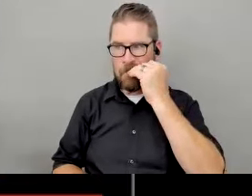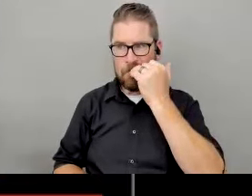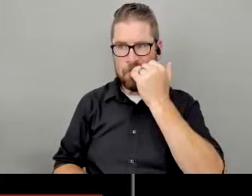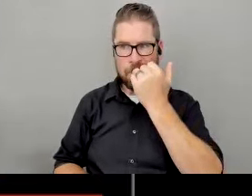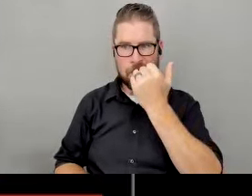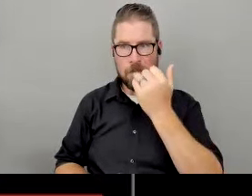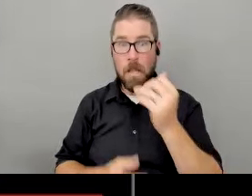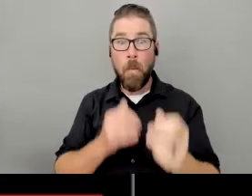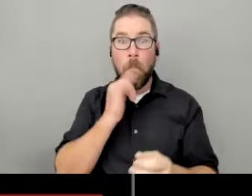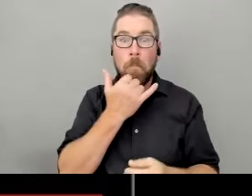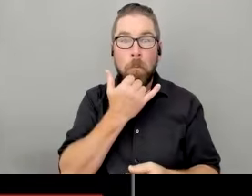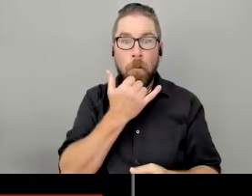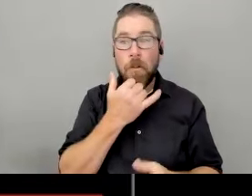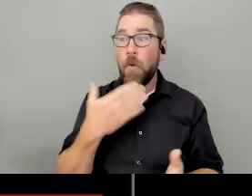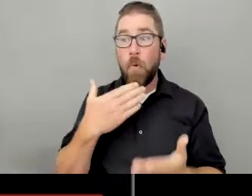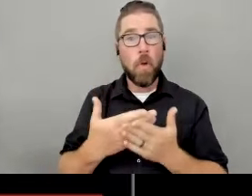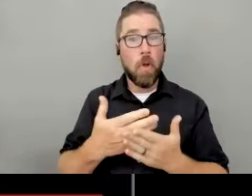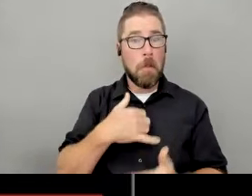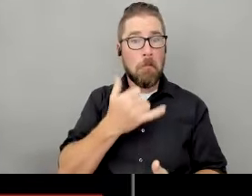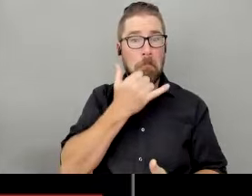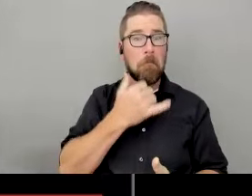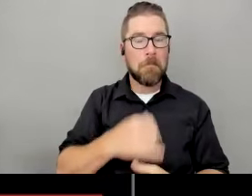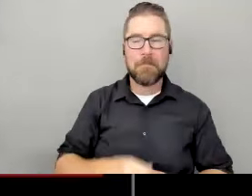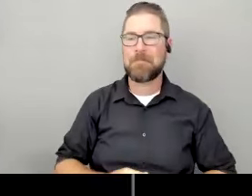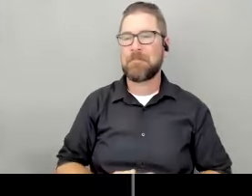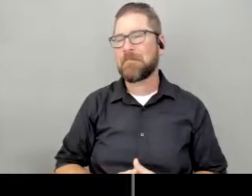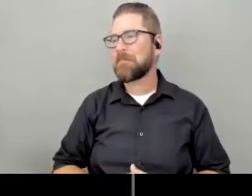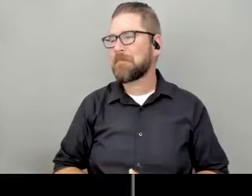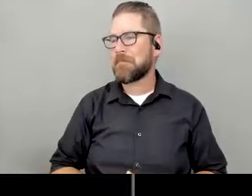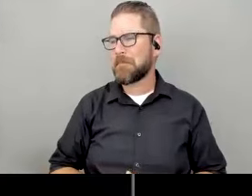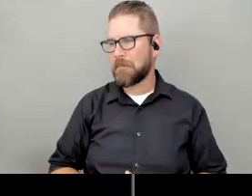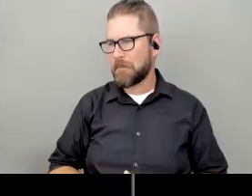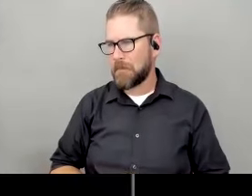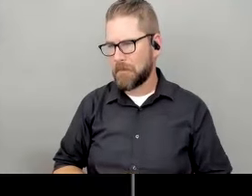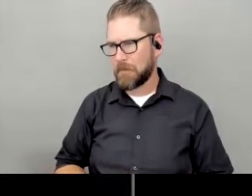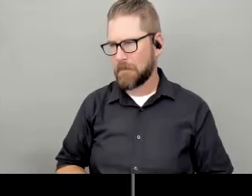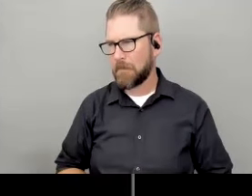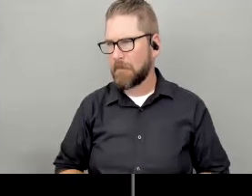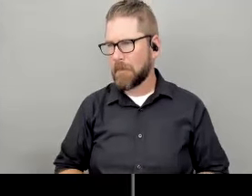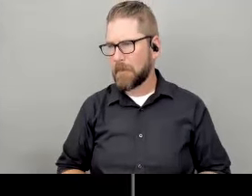good, I got something wrong. Paired bones. Didn't read.